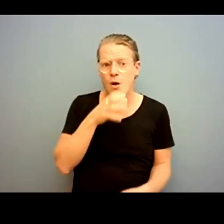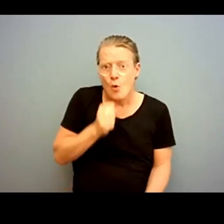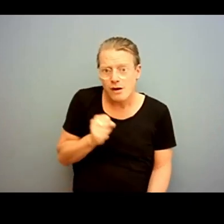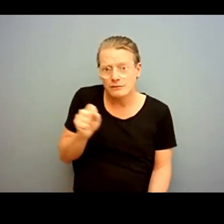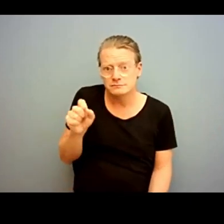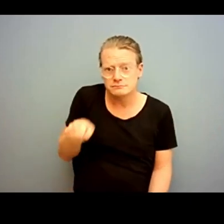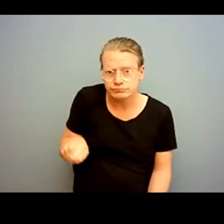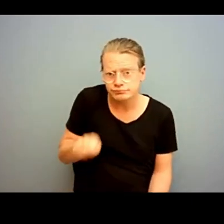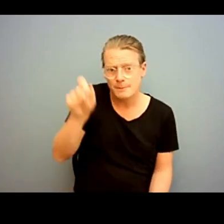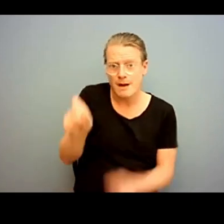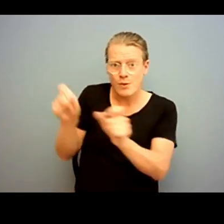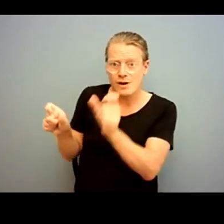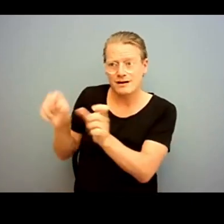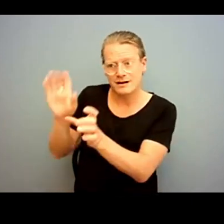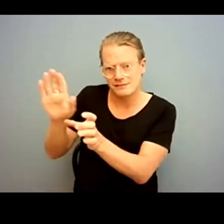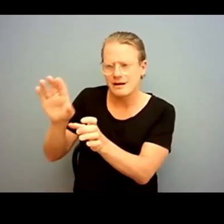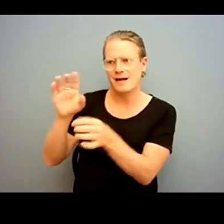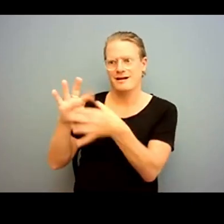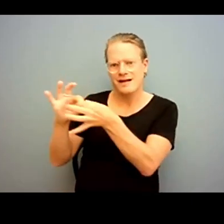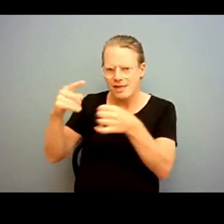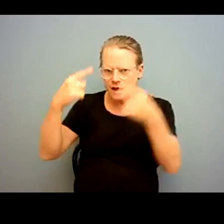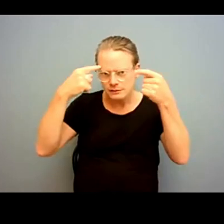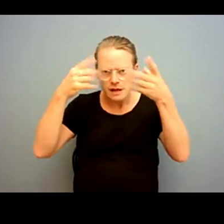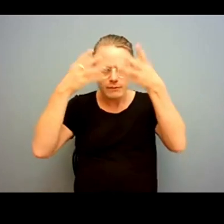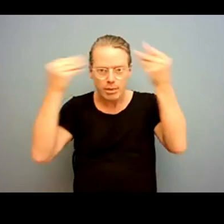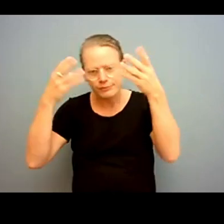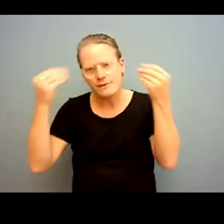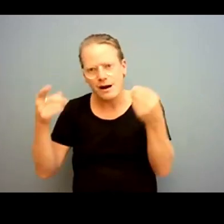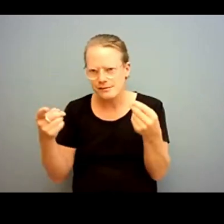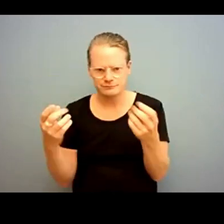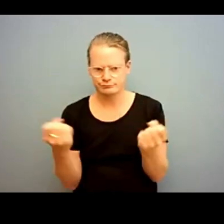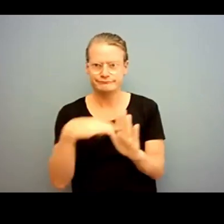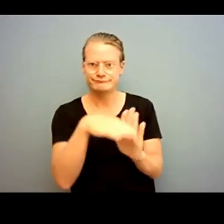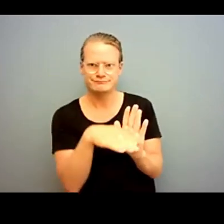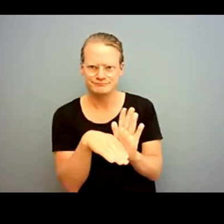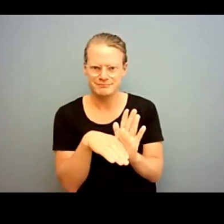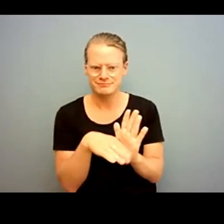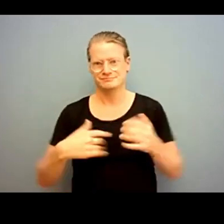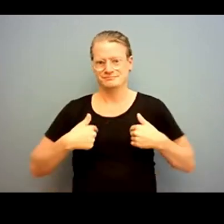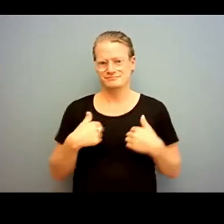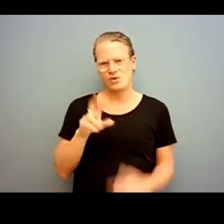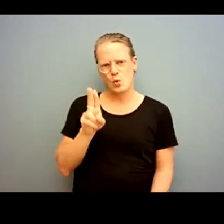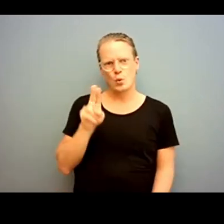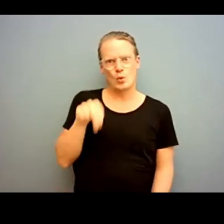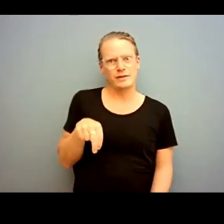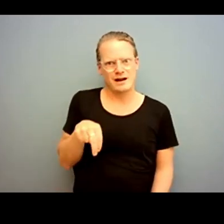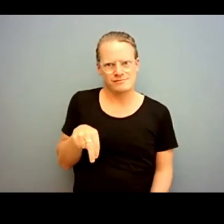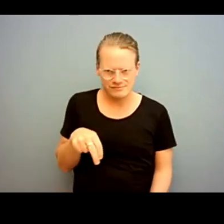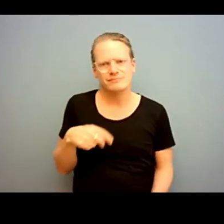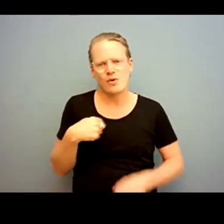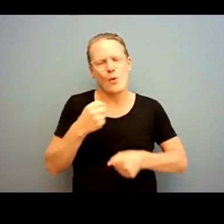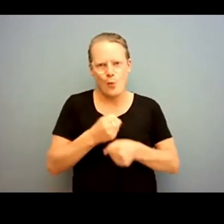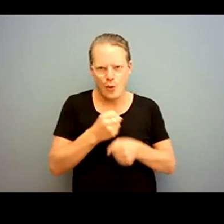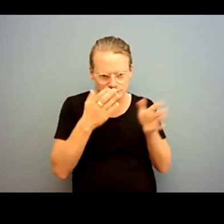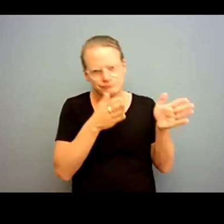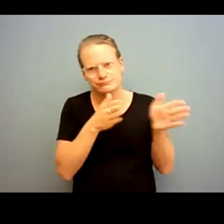story, and I am quite active on that debate here in the UN system. Slowly but surely, the existing